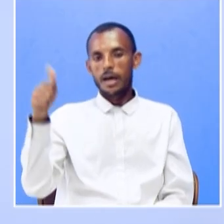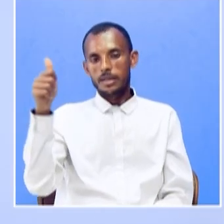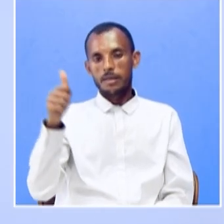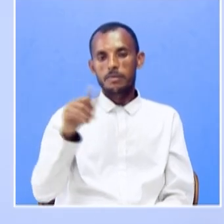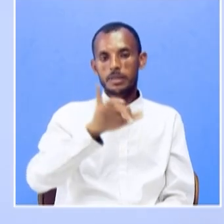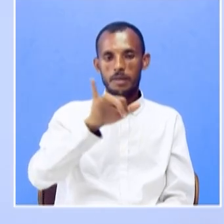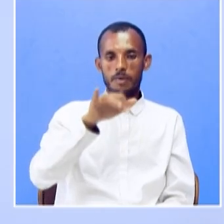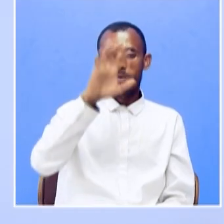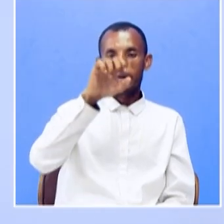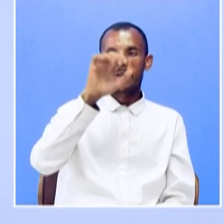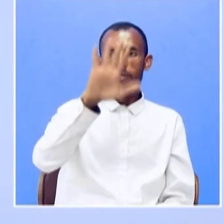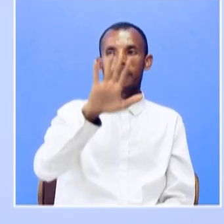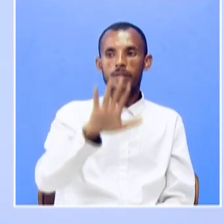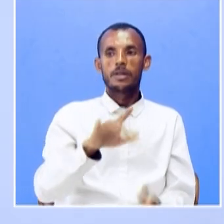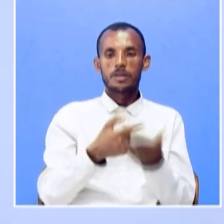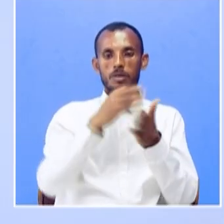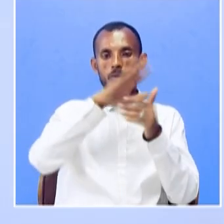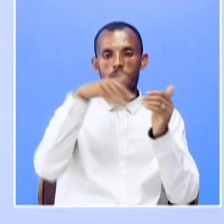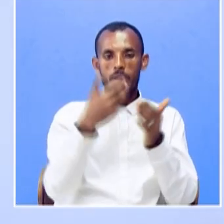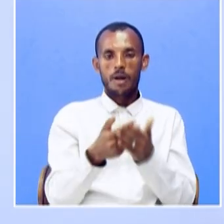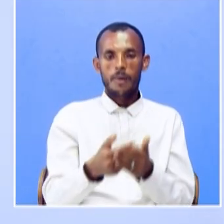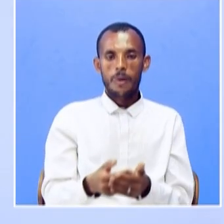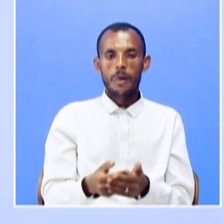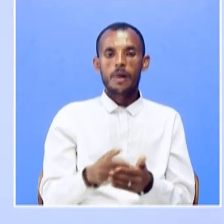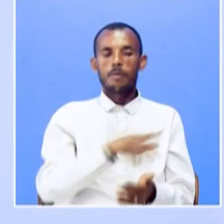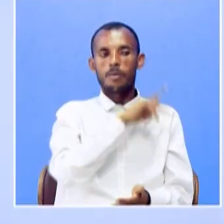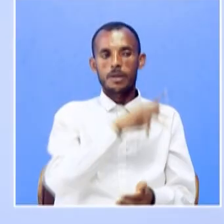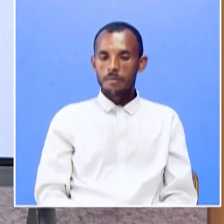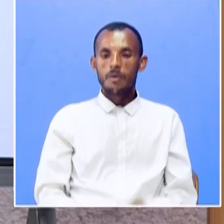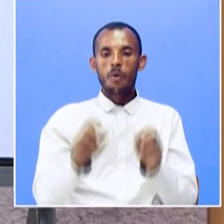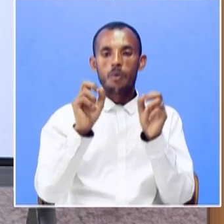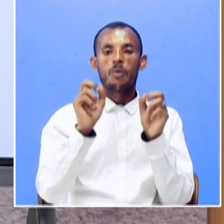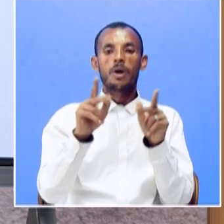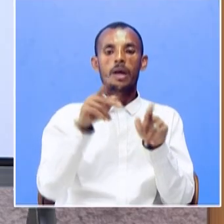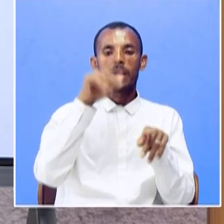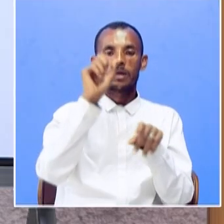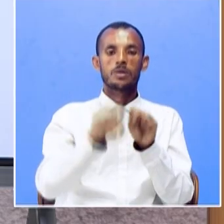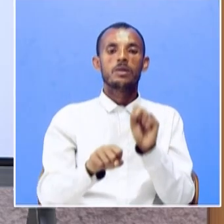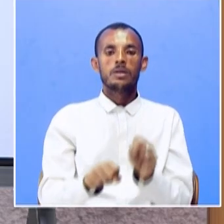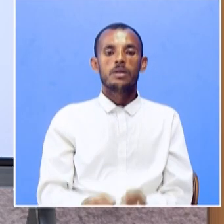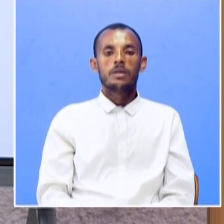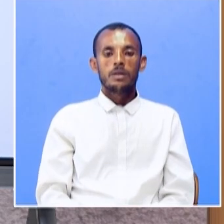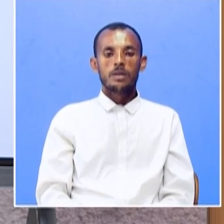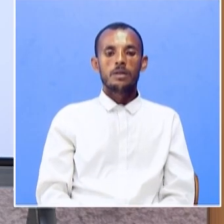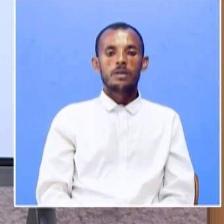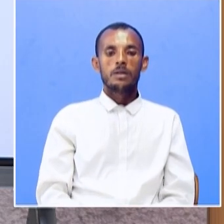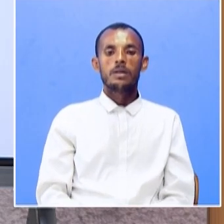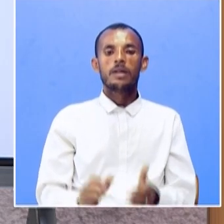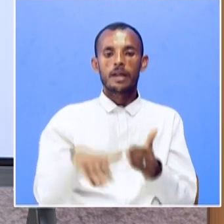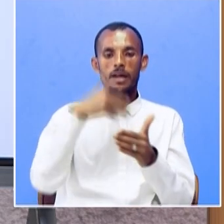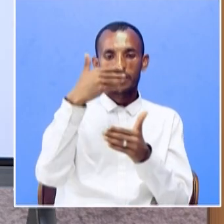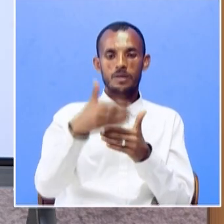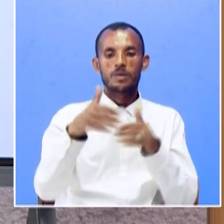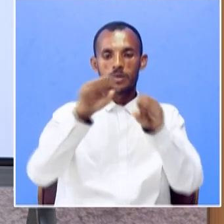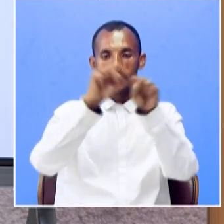diagonal bisects the angle. These all are the properties of square. So next to square,